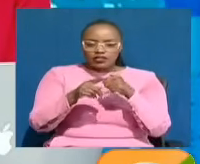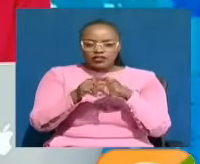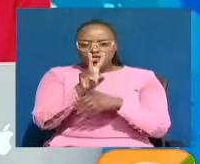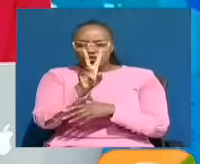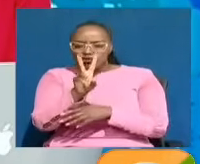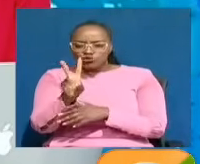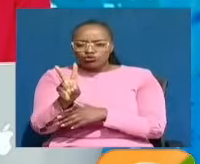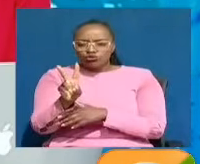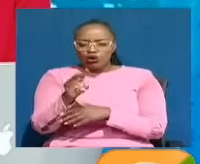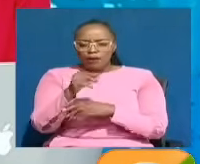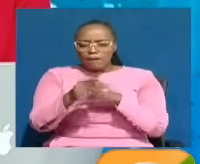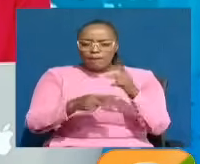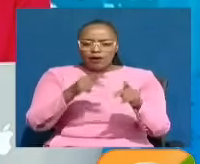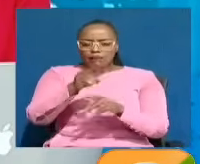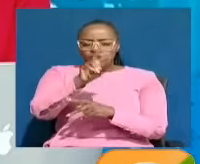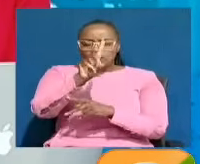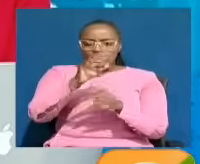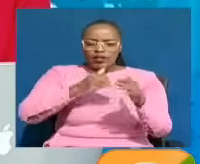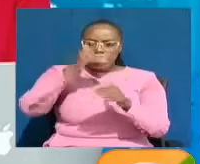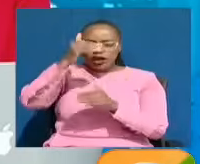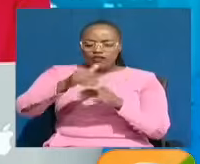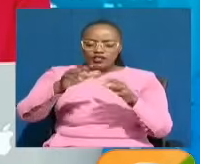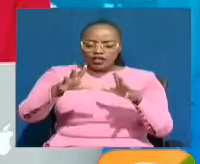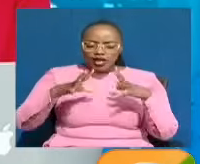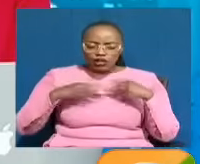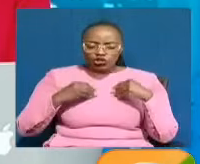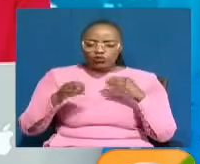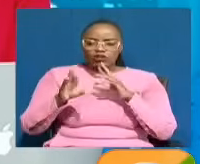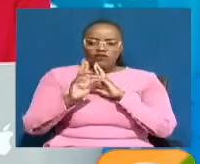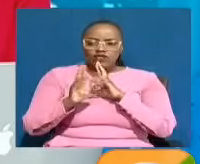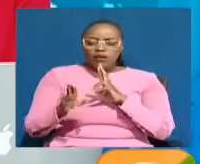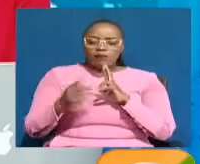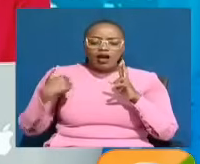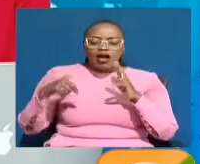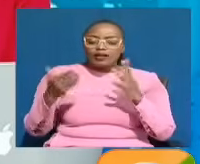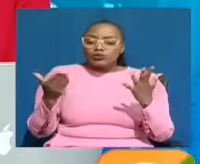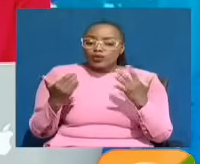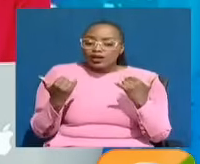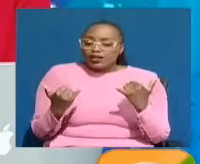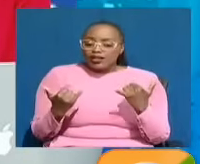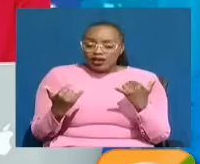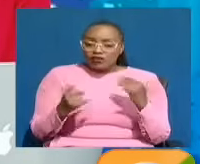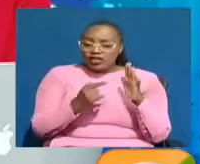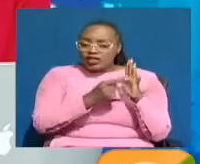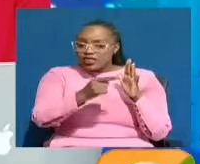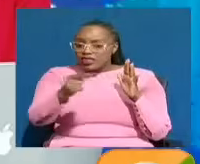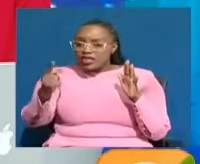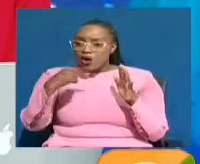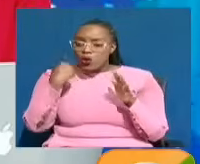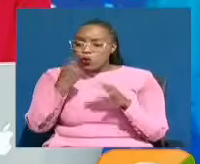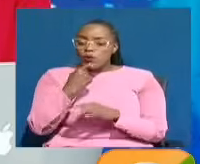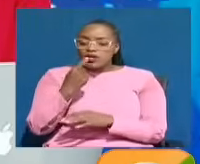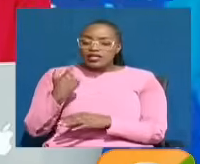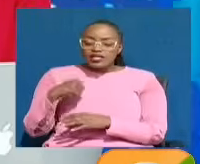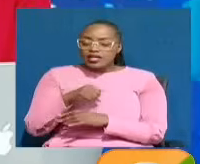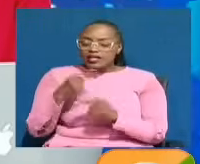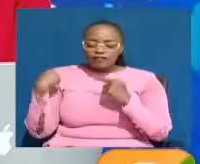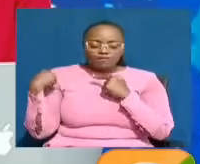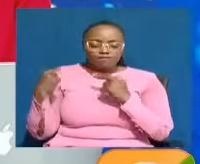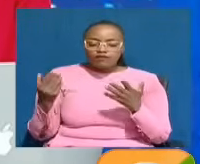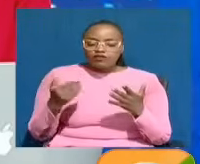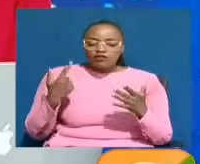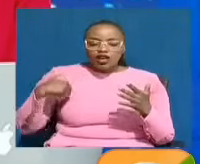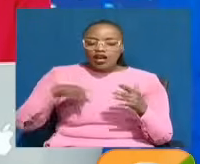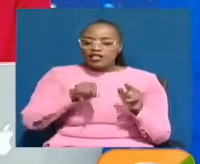was to have been put 21 days after the adoption of the report? Where are we with that? They are the ones who will tell us where we are. It is not us